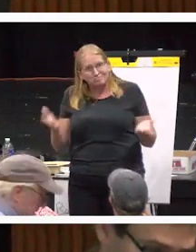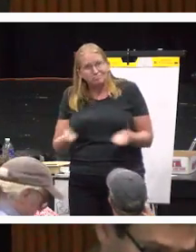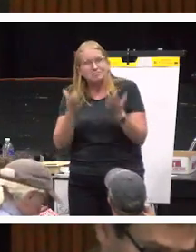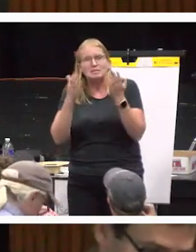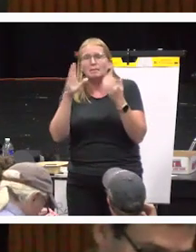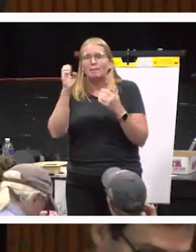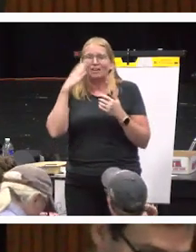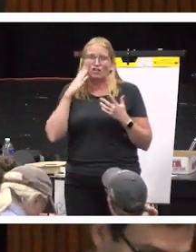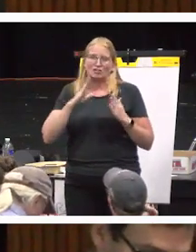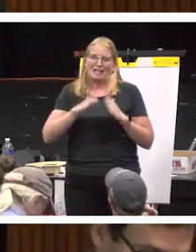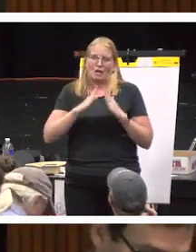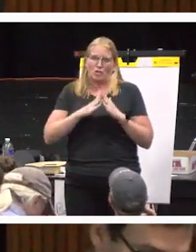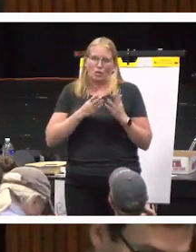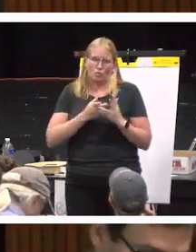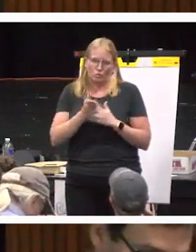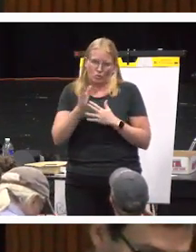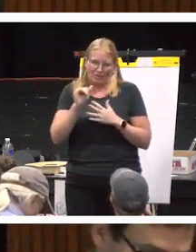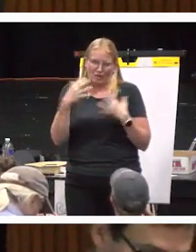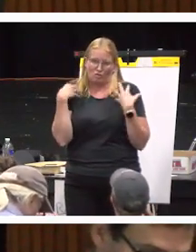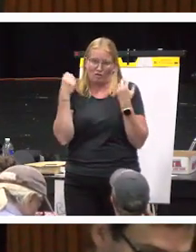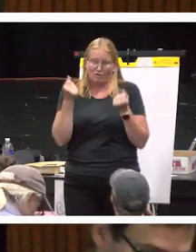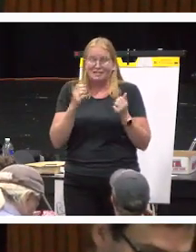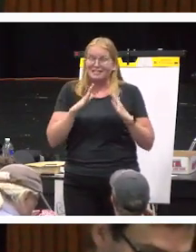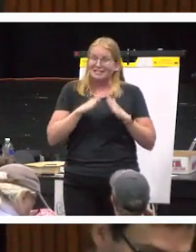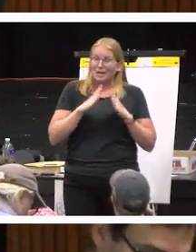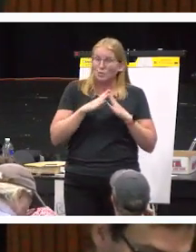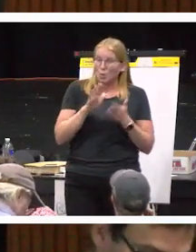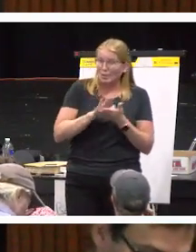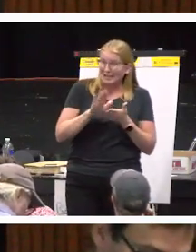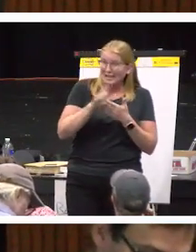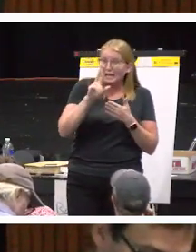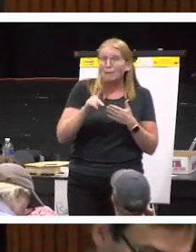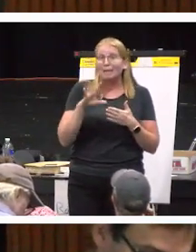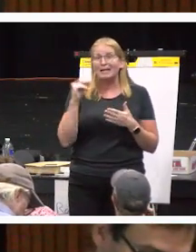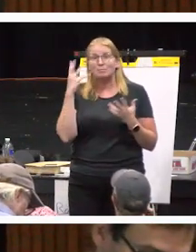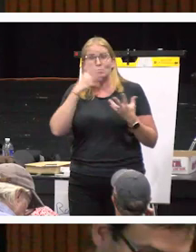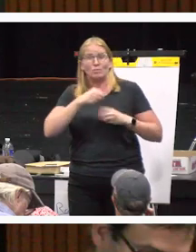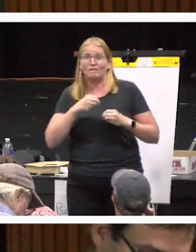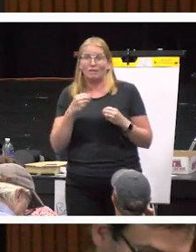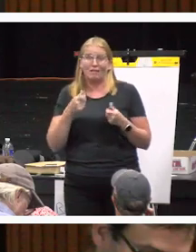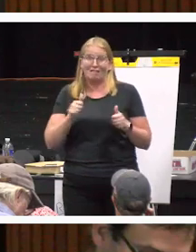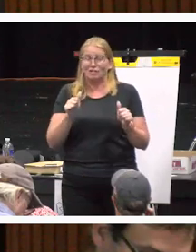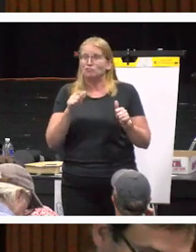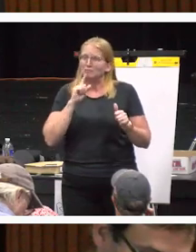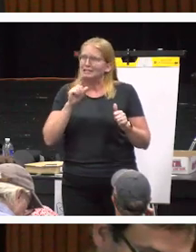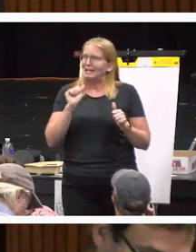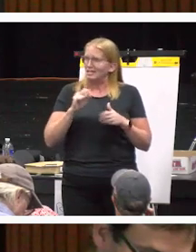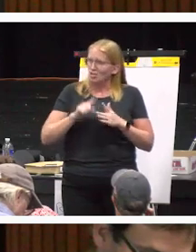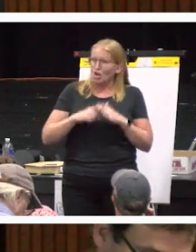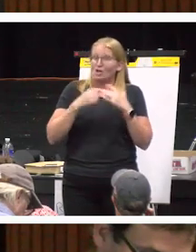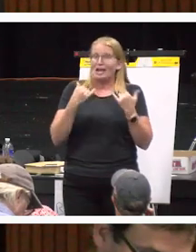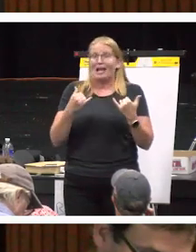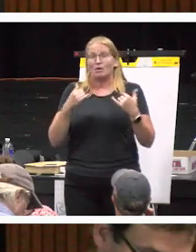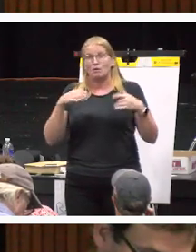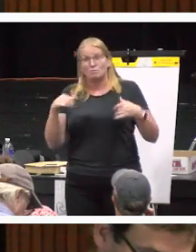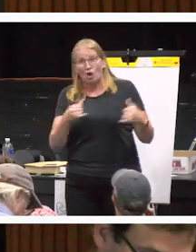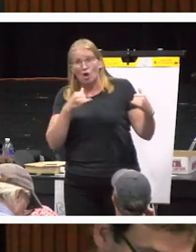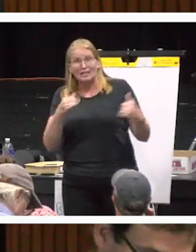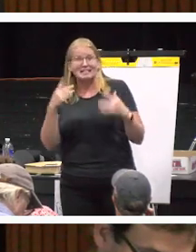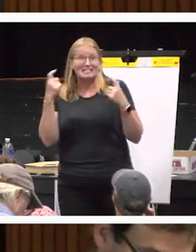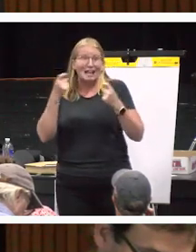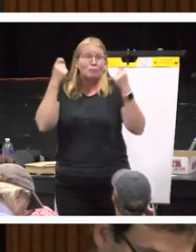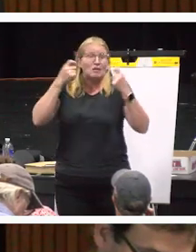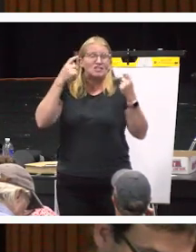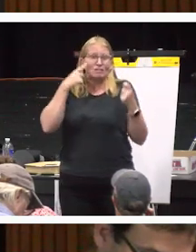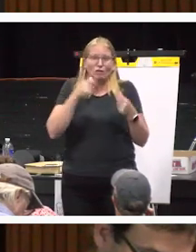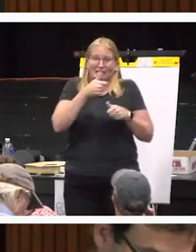downtown in recovery. Downtown cleanup and beautification efforts can start now. Parties and celebrations can accompany each store,